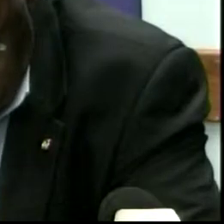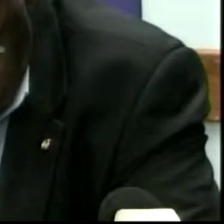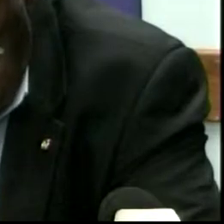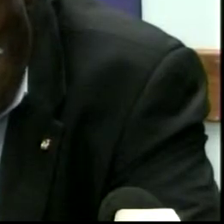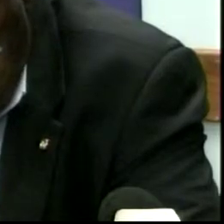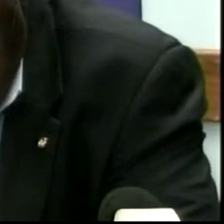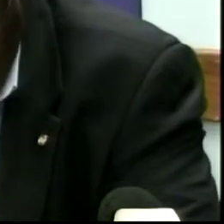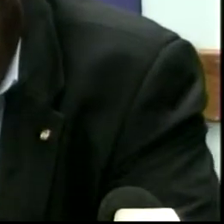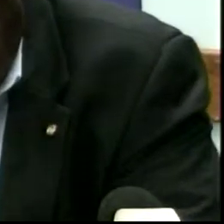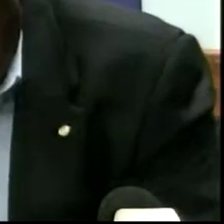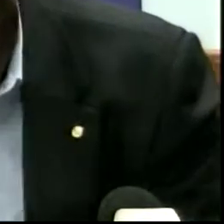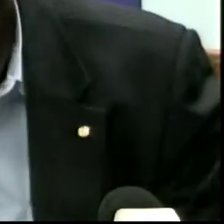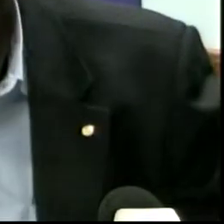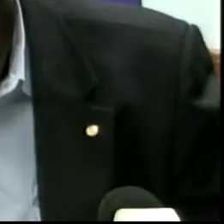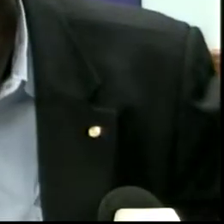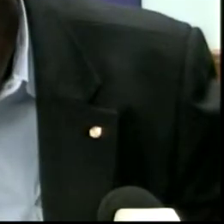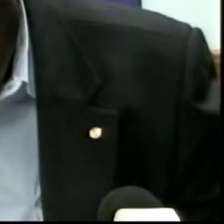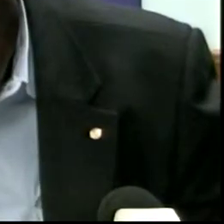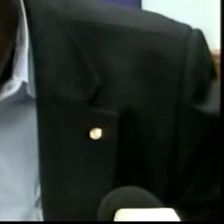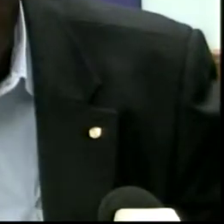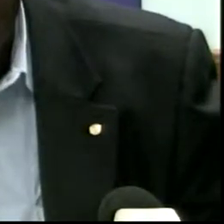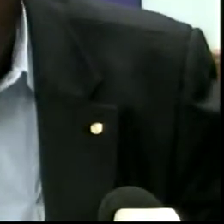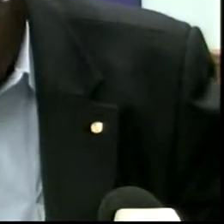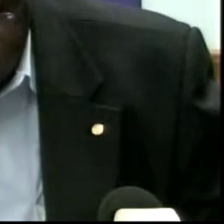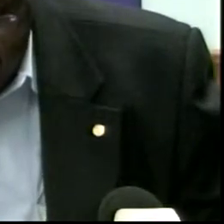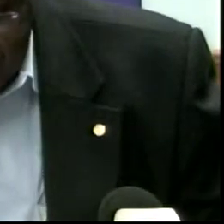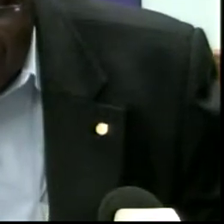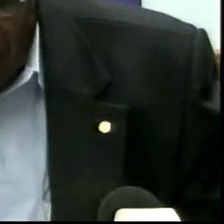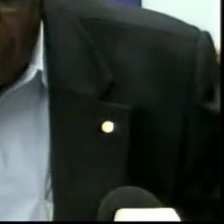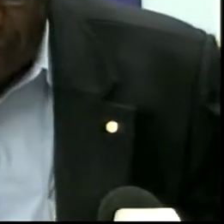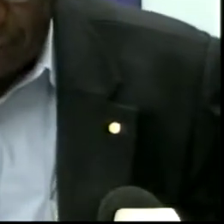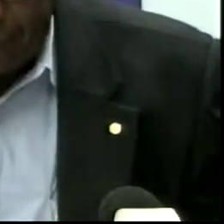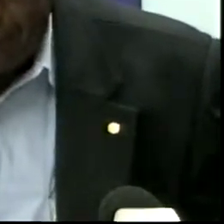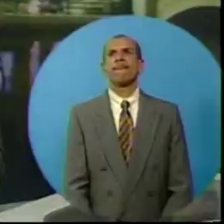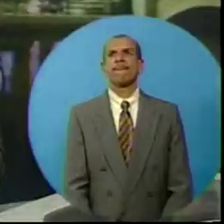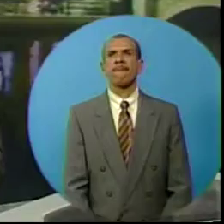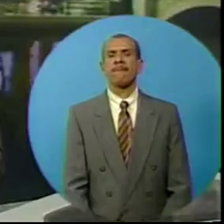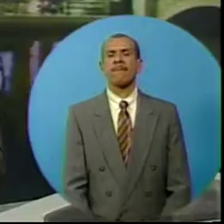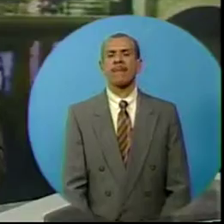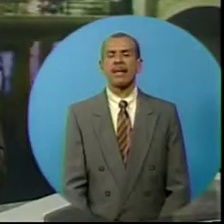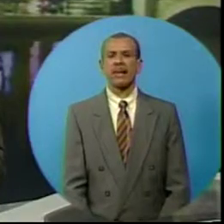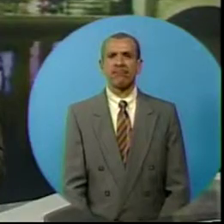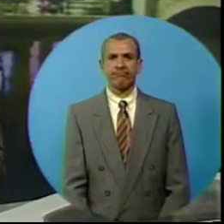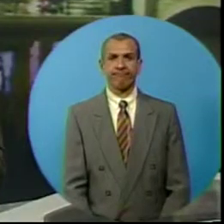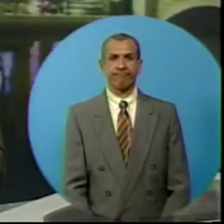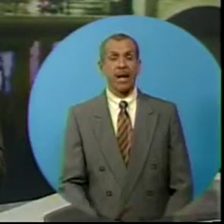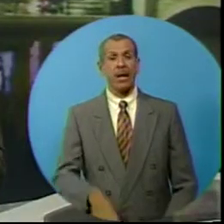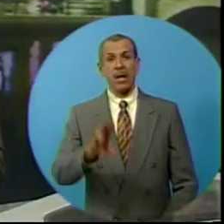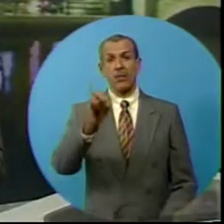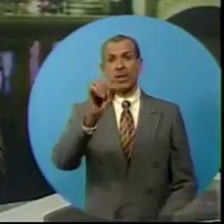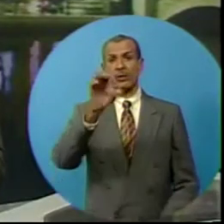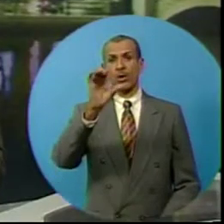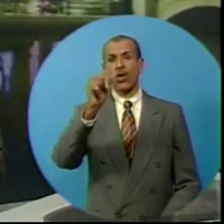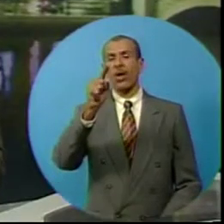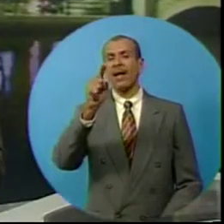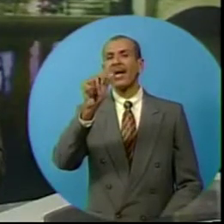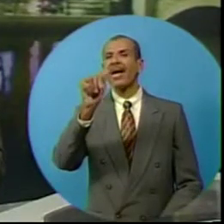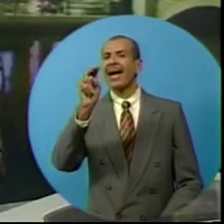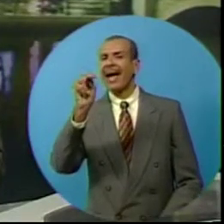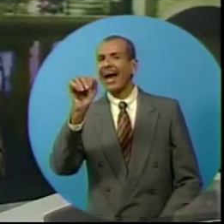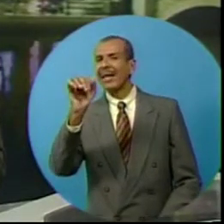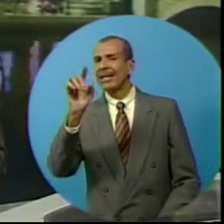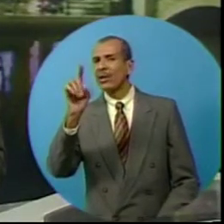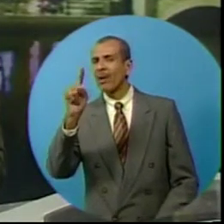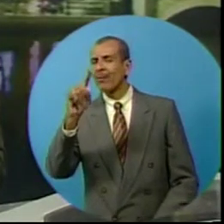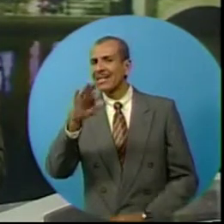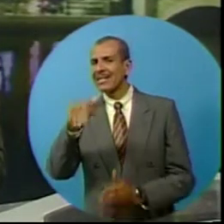eligible competitors with a view of assisting them in making the qualifying standards. The Moscow Anti-Doping Center has